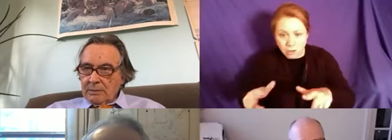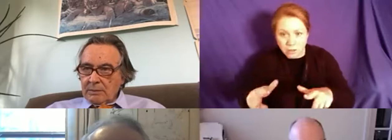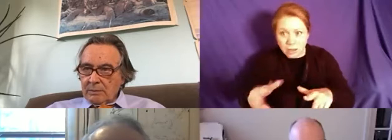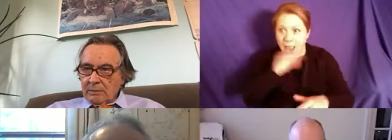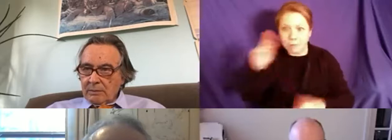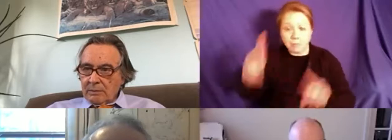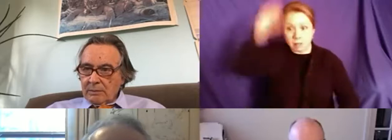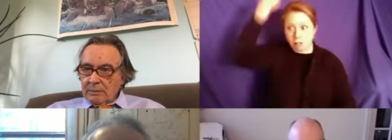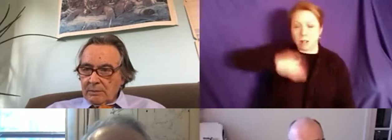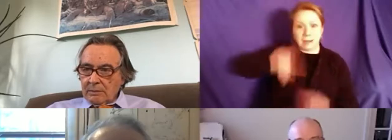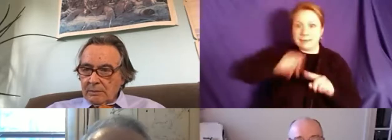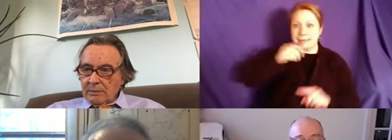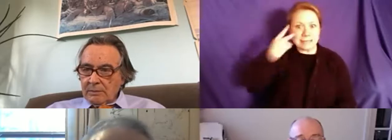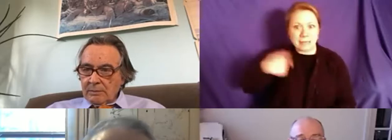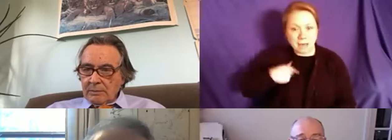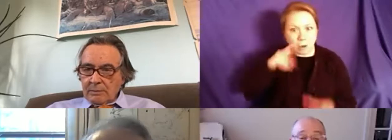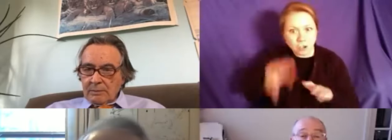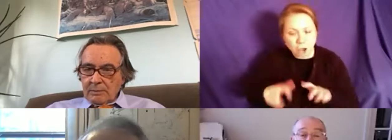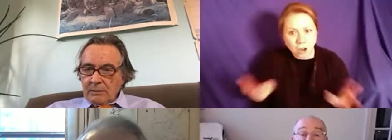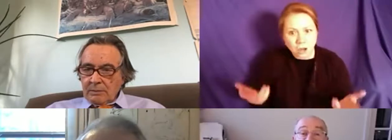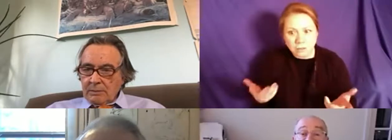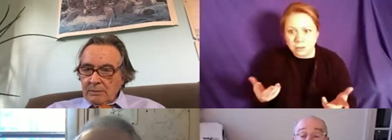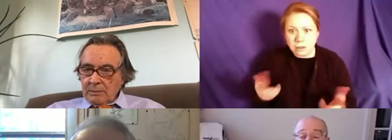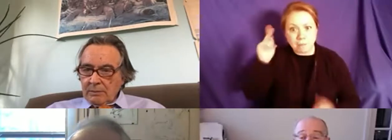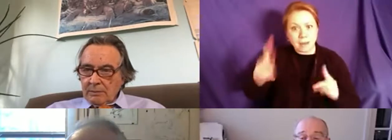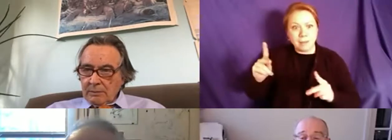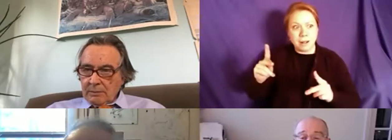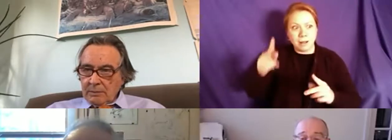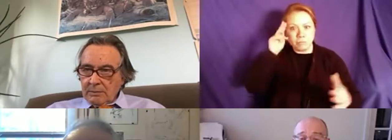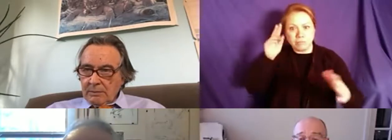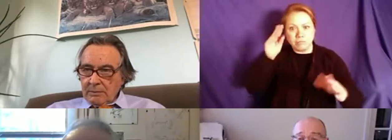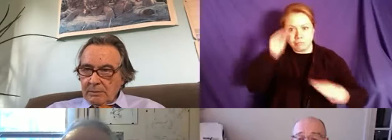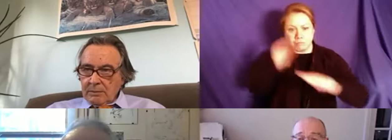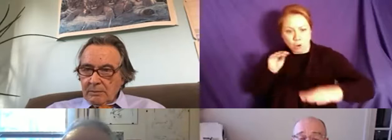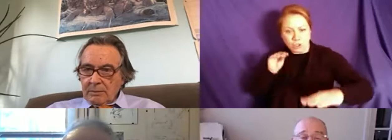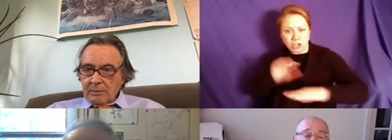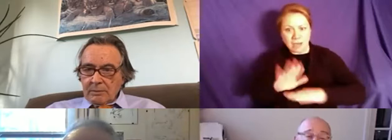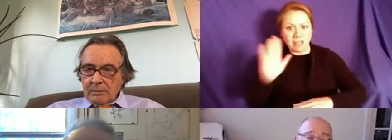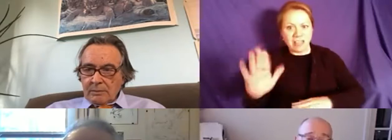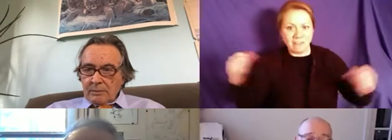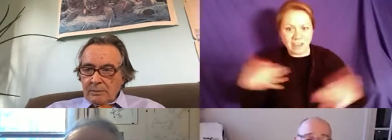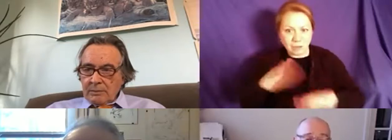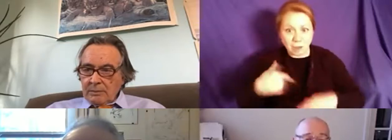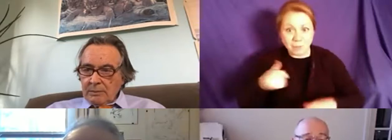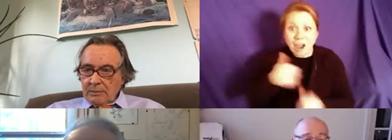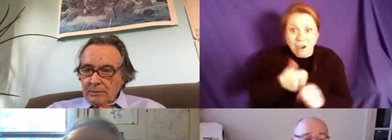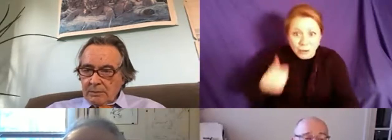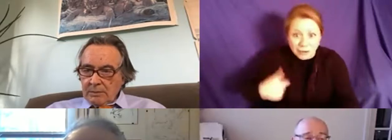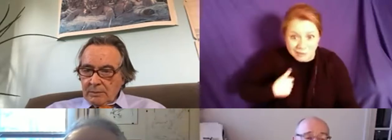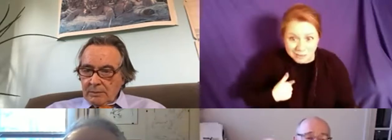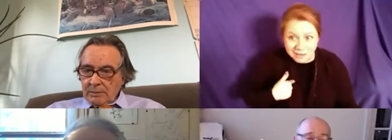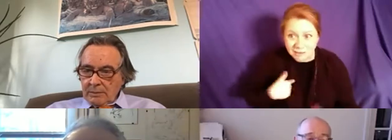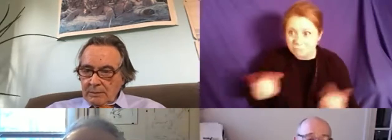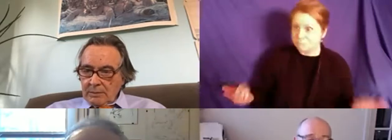was, how people projected their own fears on me, how they avoided me, even though